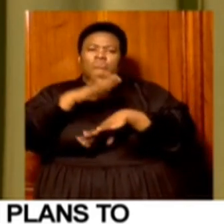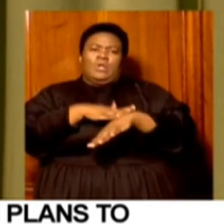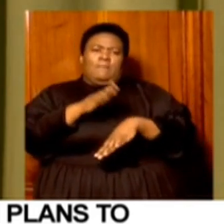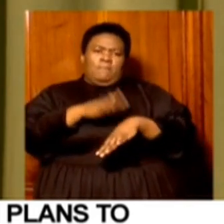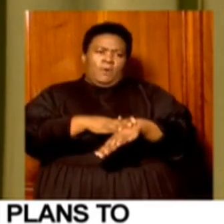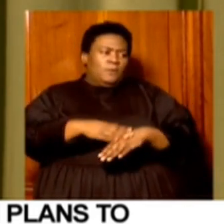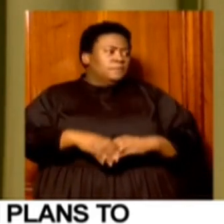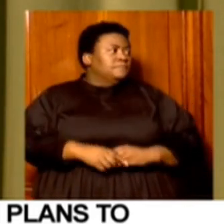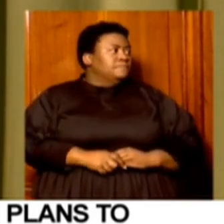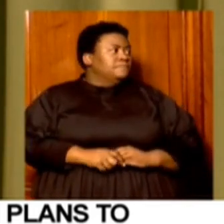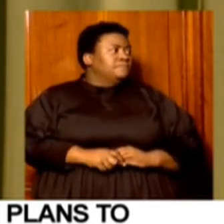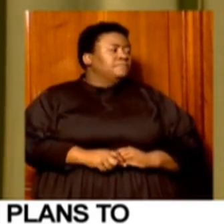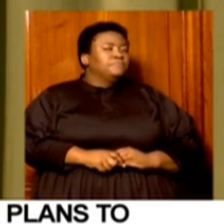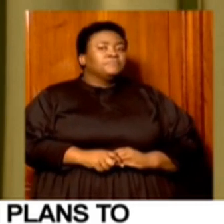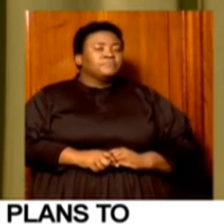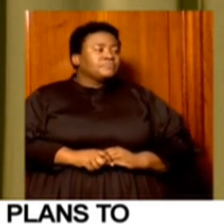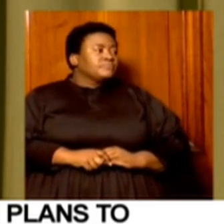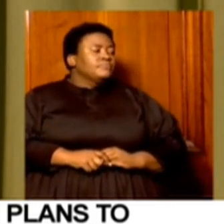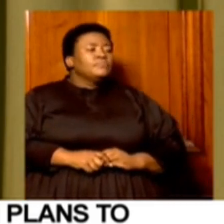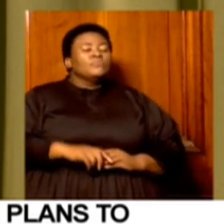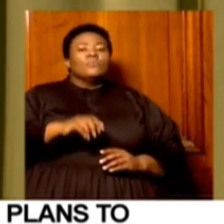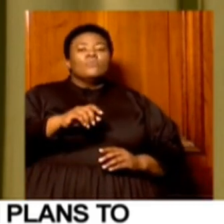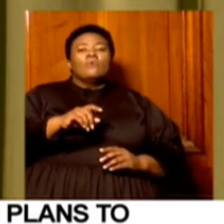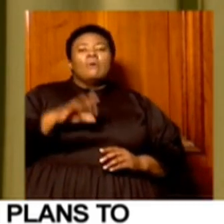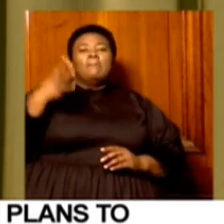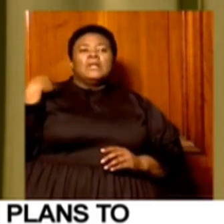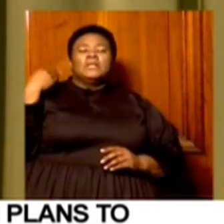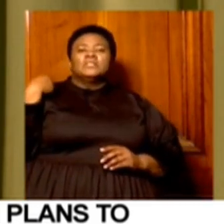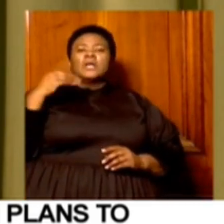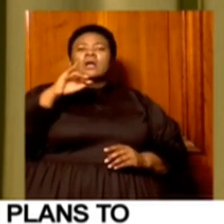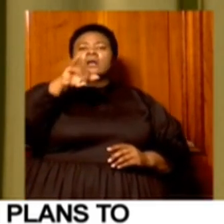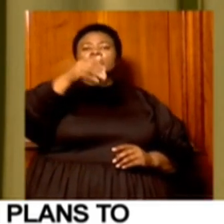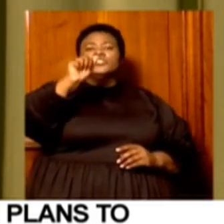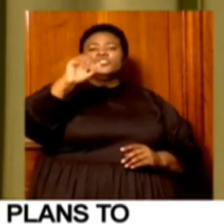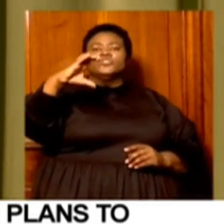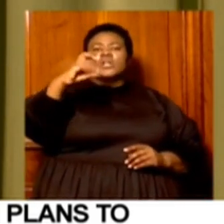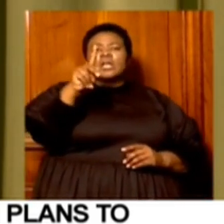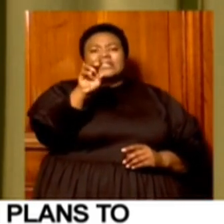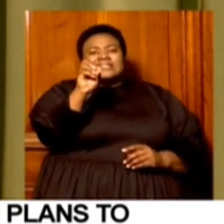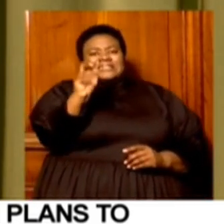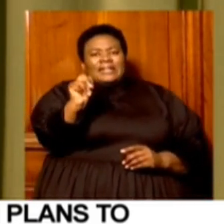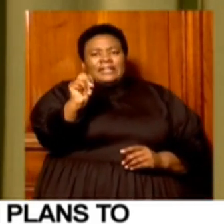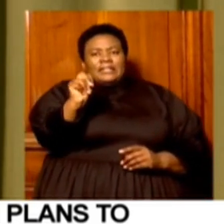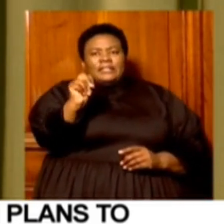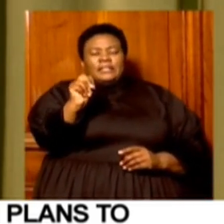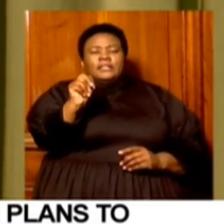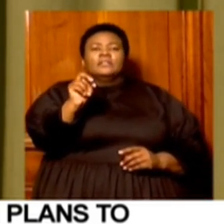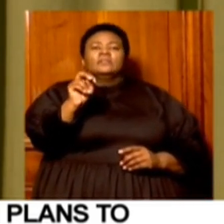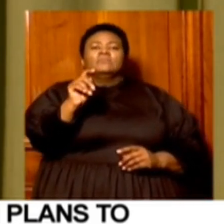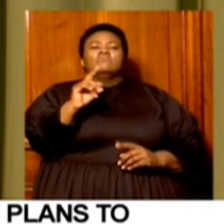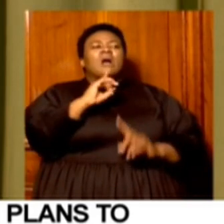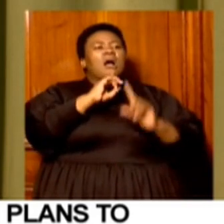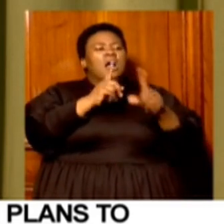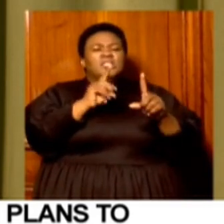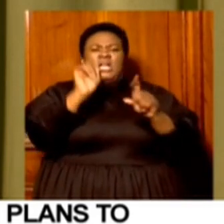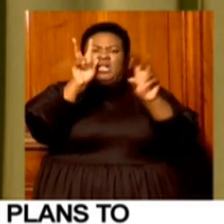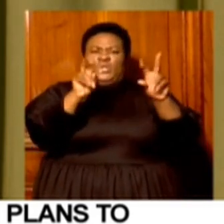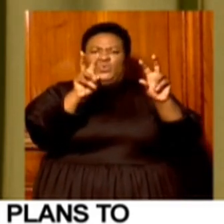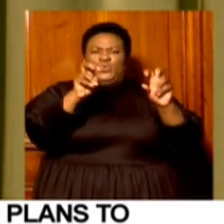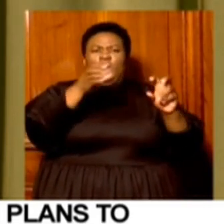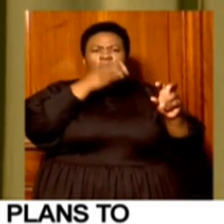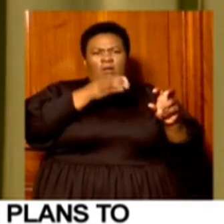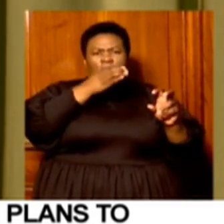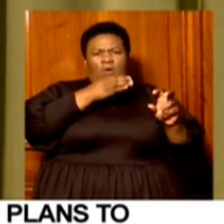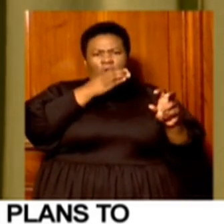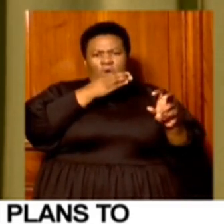Comrade Minister Jackson has answered the issue of alcohol. I think it belongs to him. DG